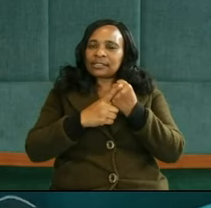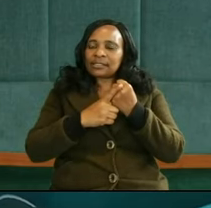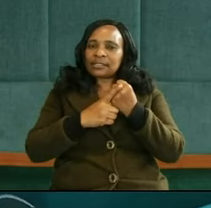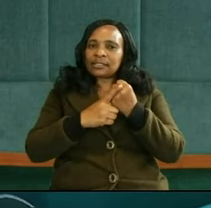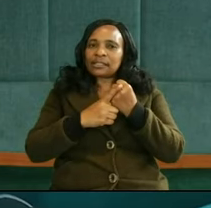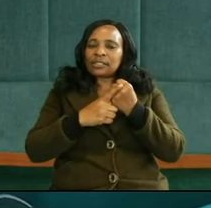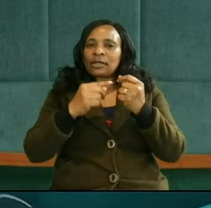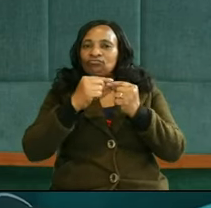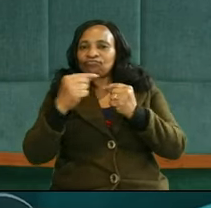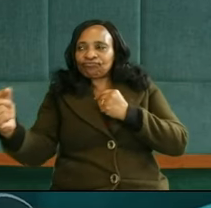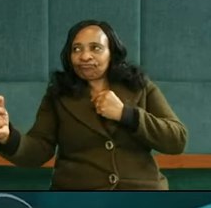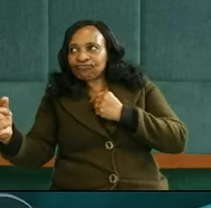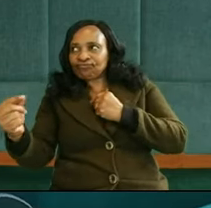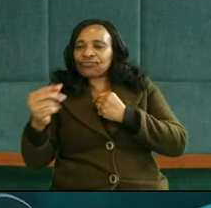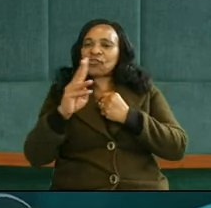to 40.